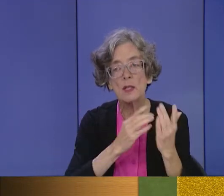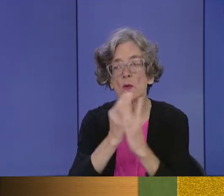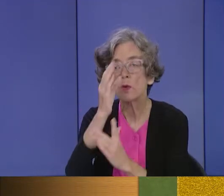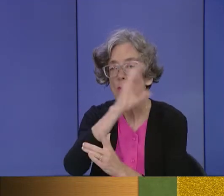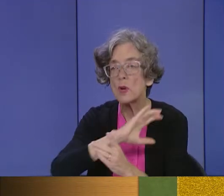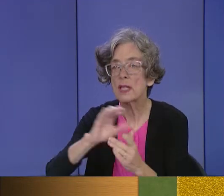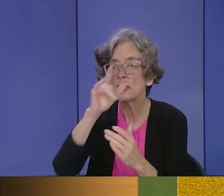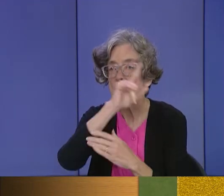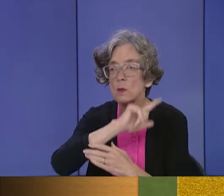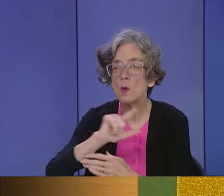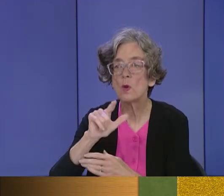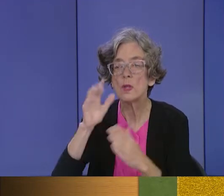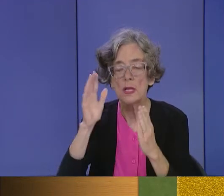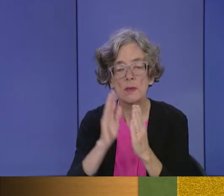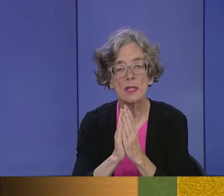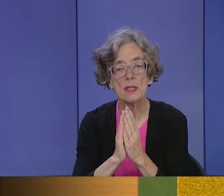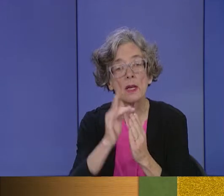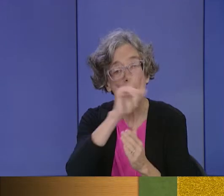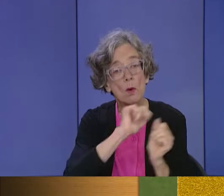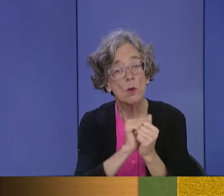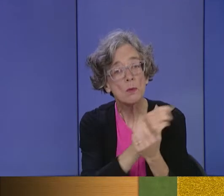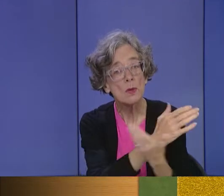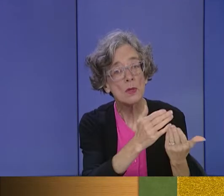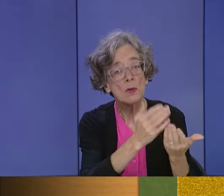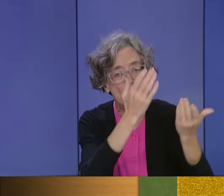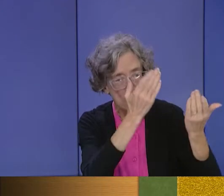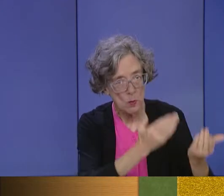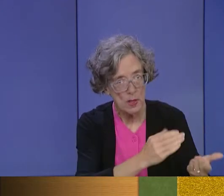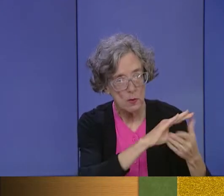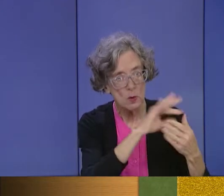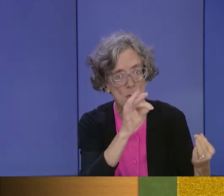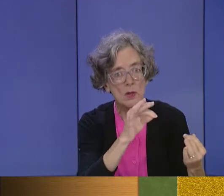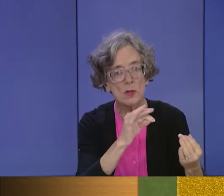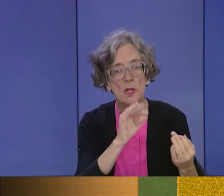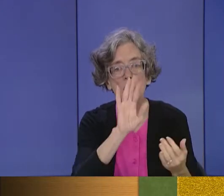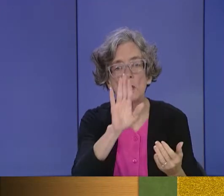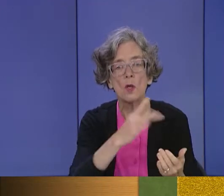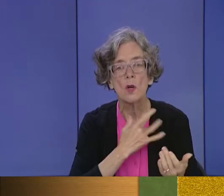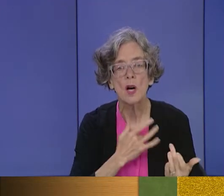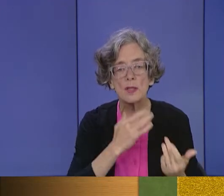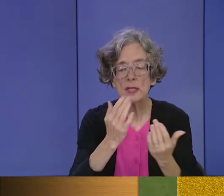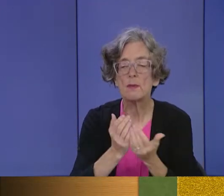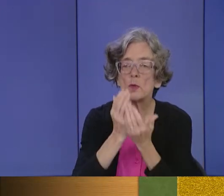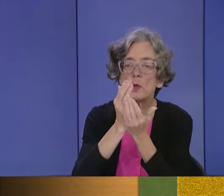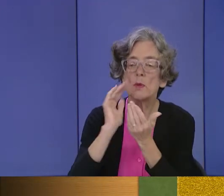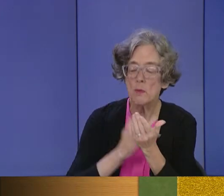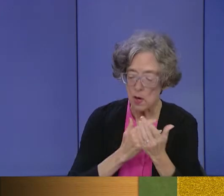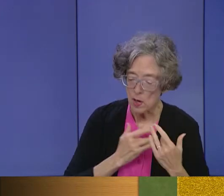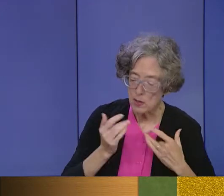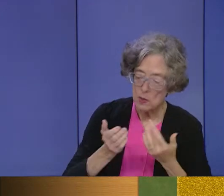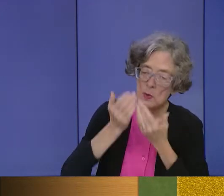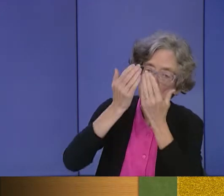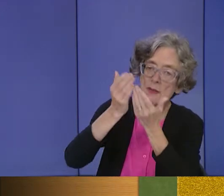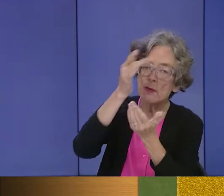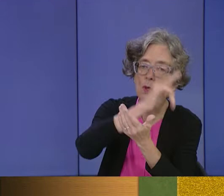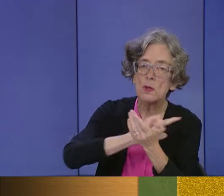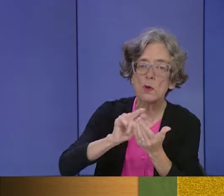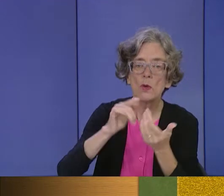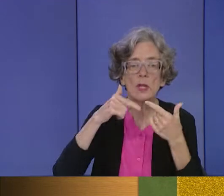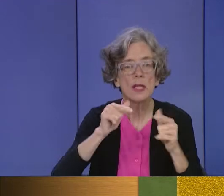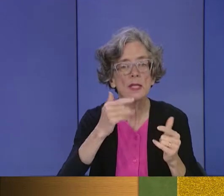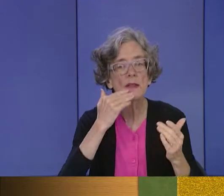Lord. Amen. The Lord be with you. And with your spirit. Lift up your hearts. We lift them up to the Lord. Let us give thanks to the Lord